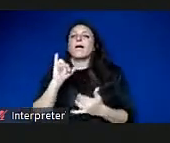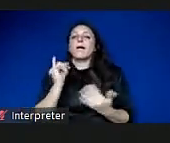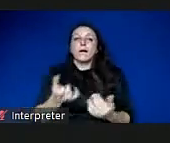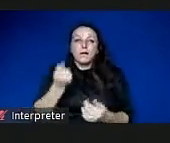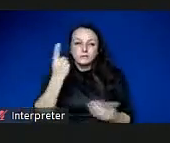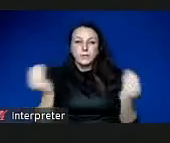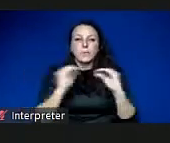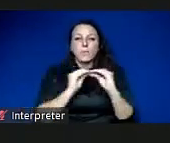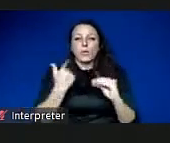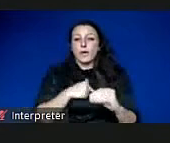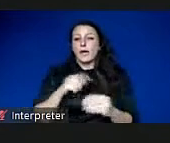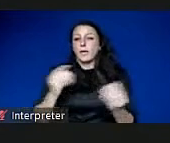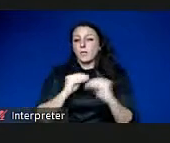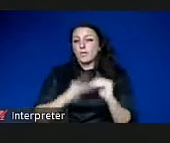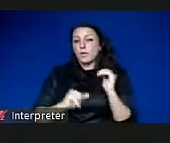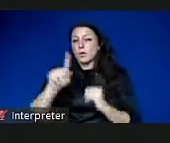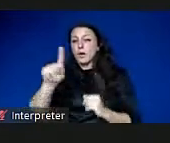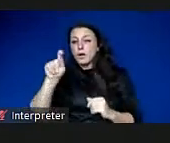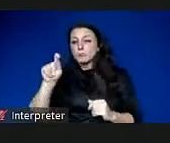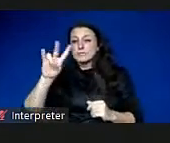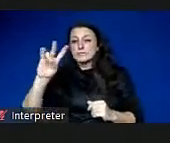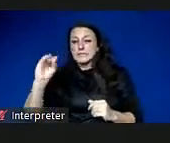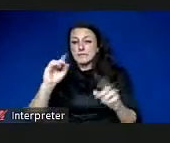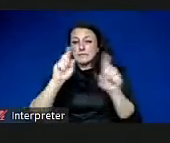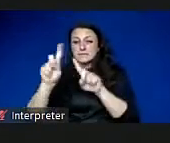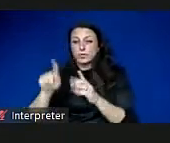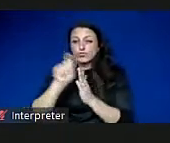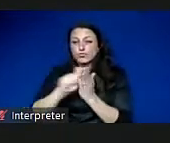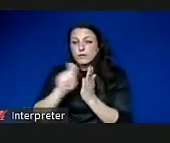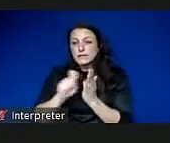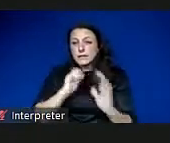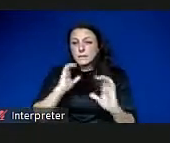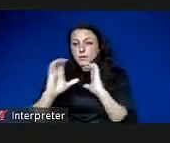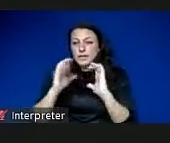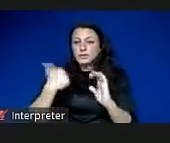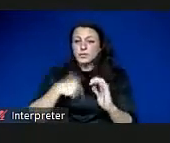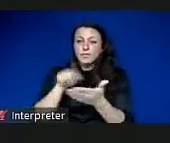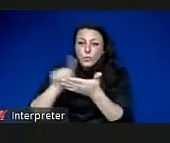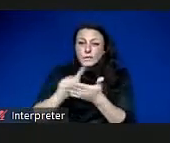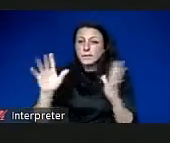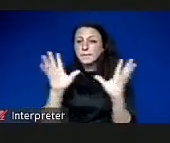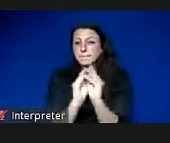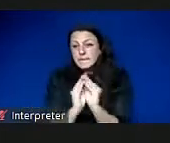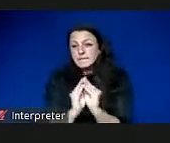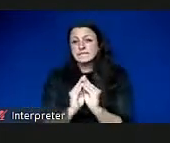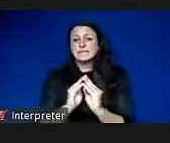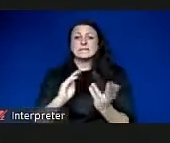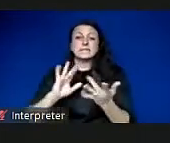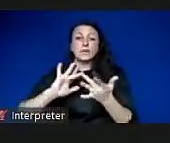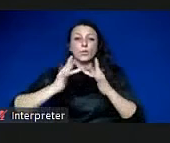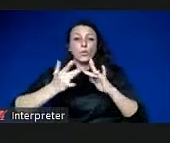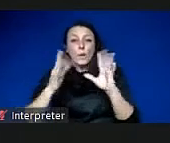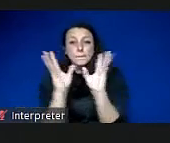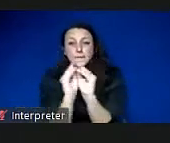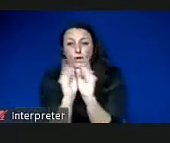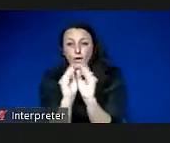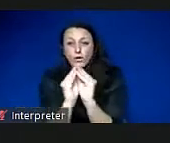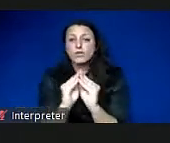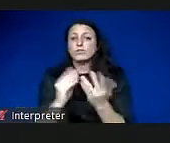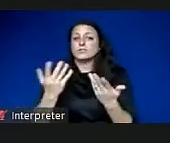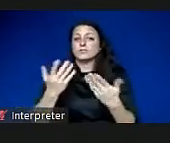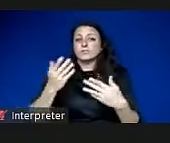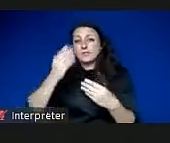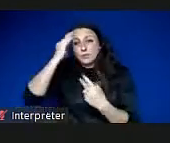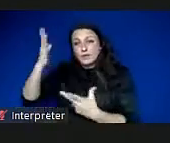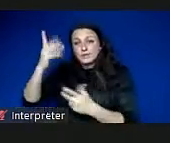written communications. We have held weekly meetings and webinars, sharing information from the state level and